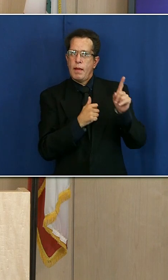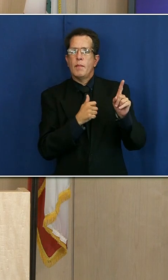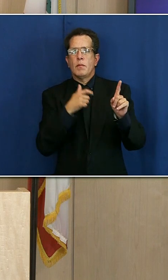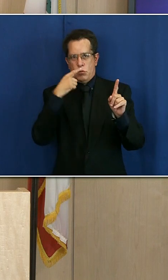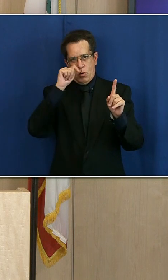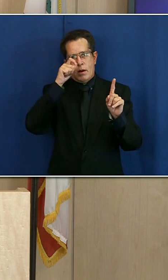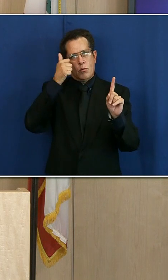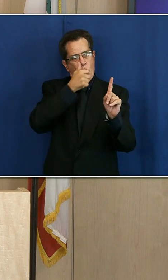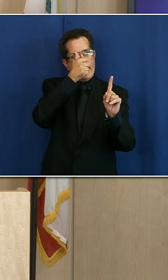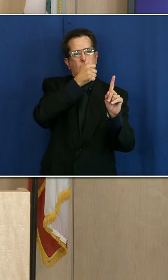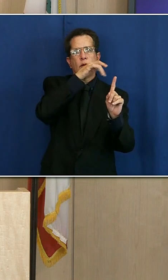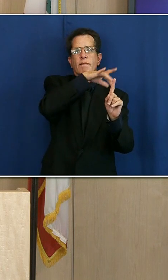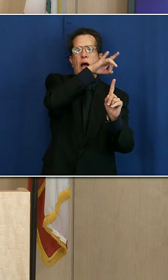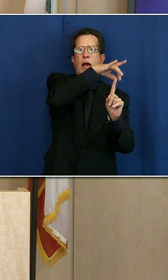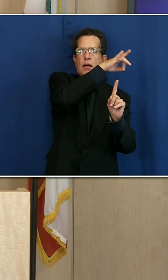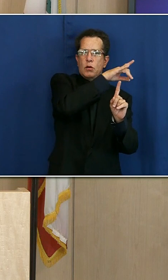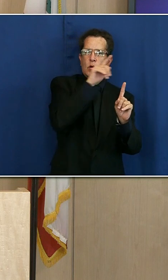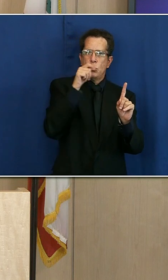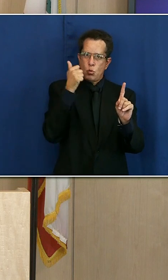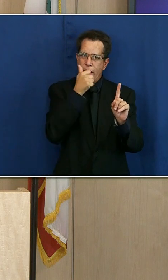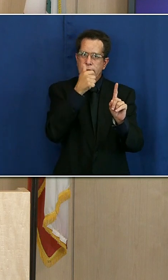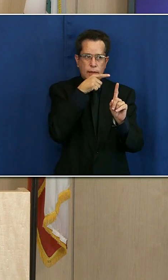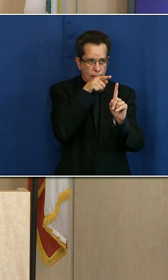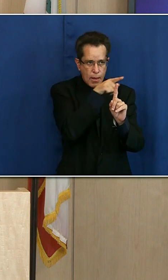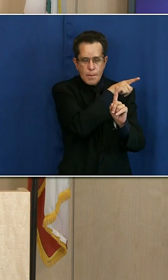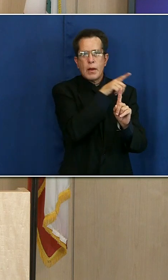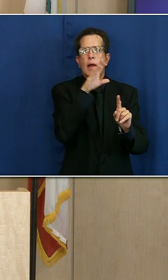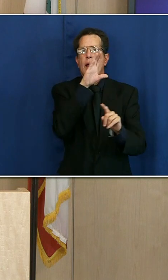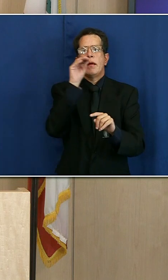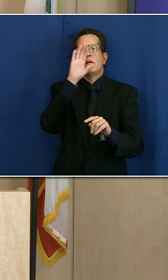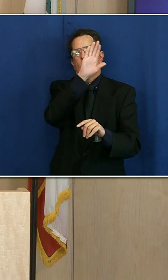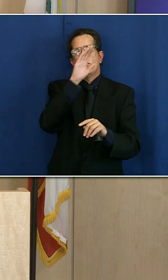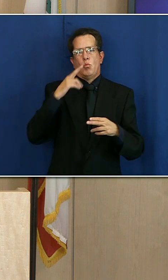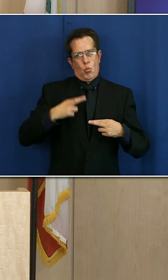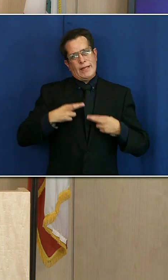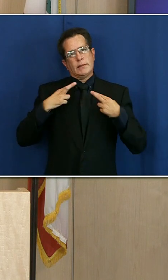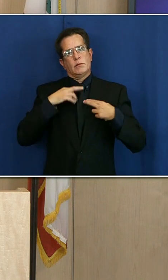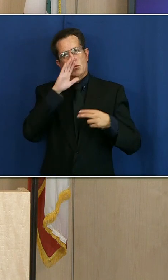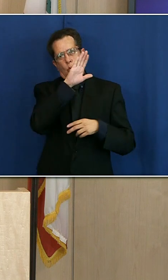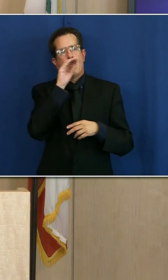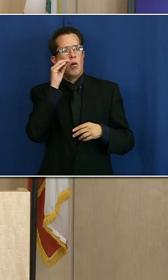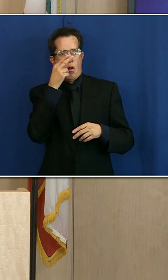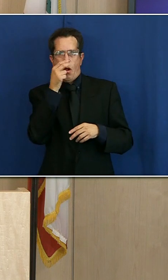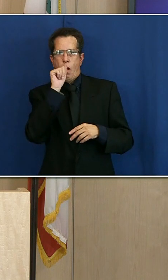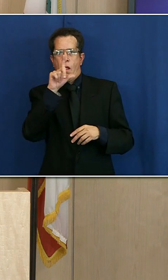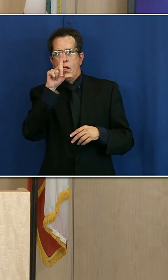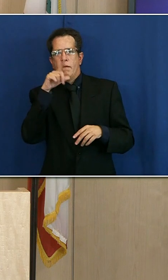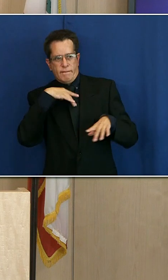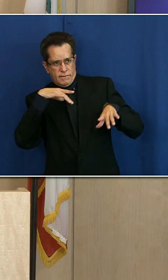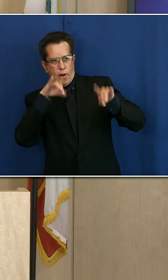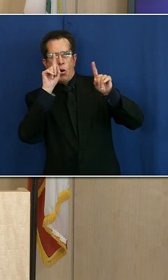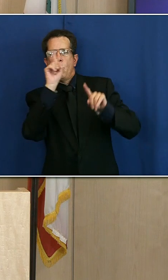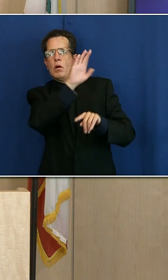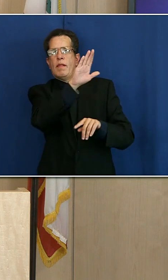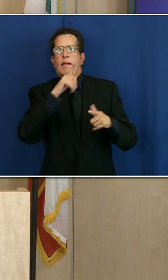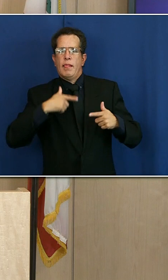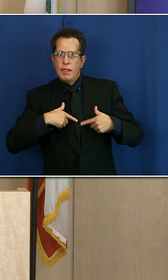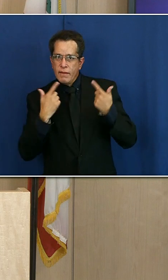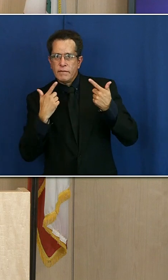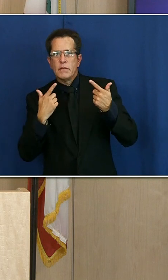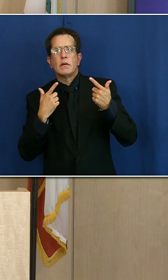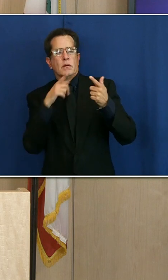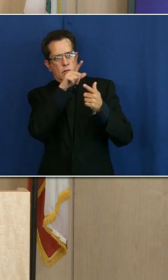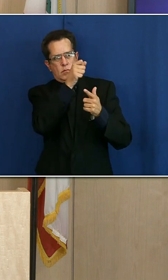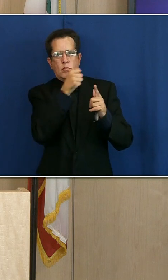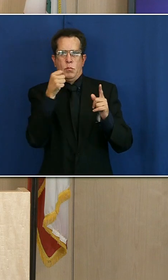as well as our necessary efforts in our residence halls to determine where these students are living and to put them in the